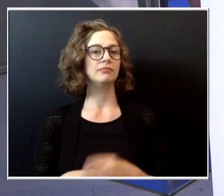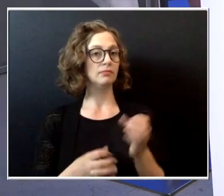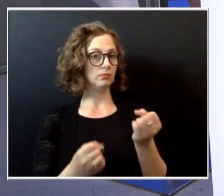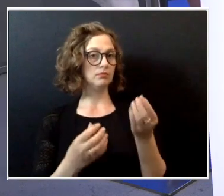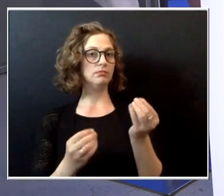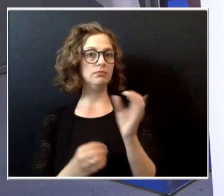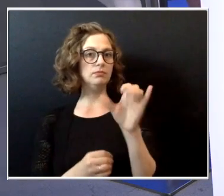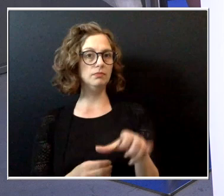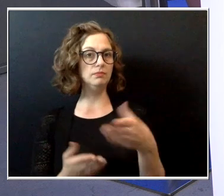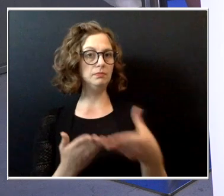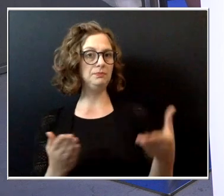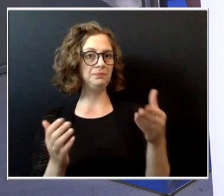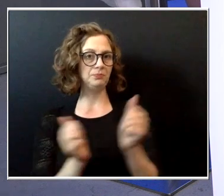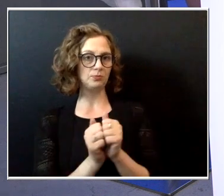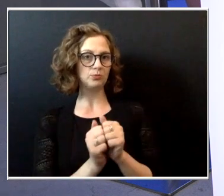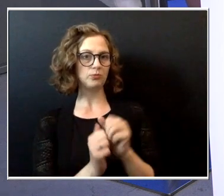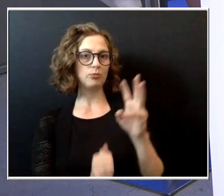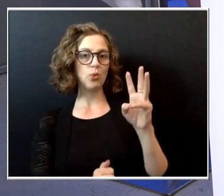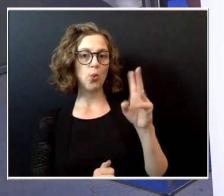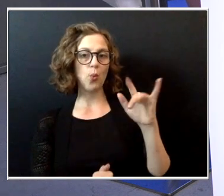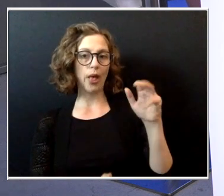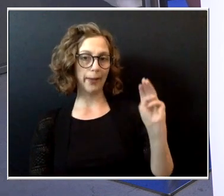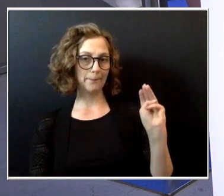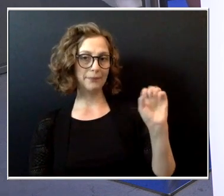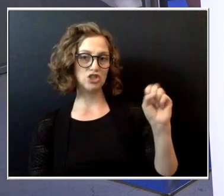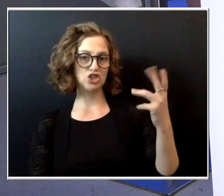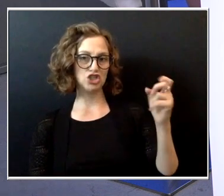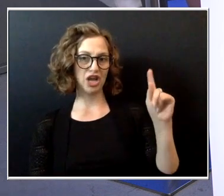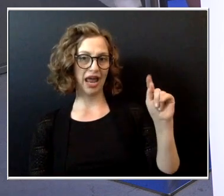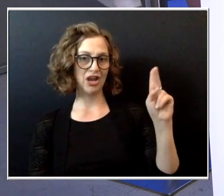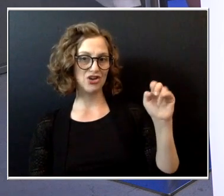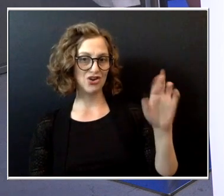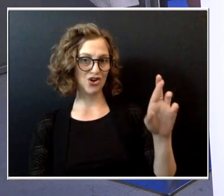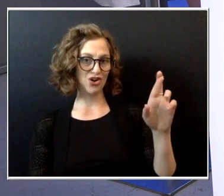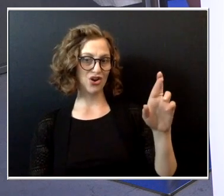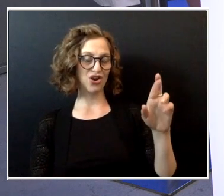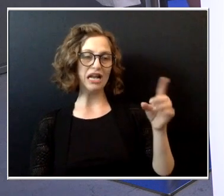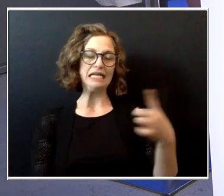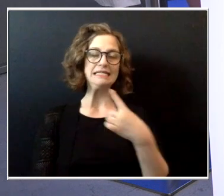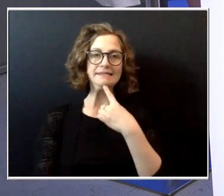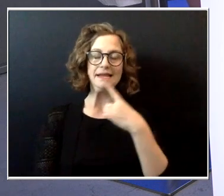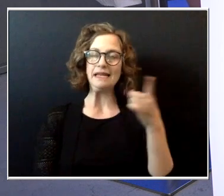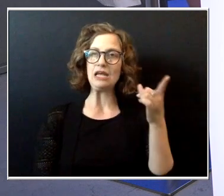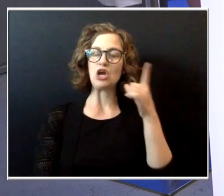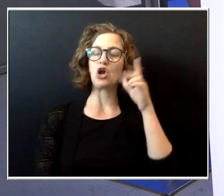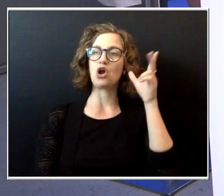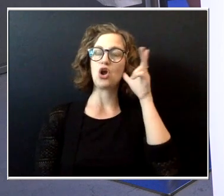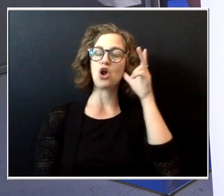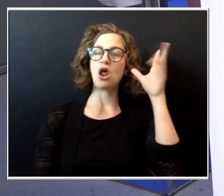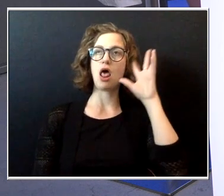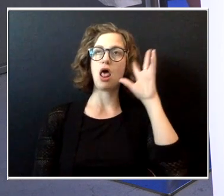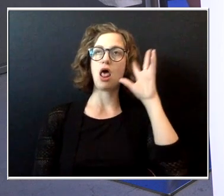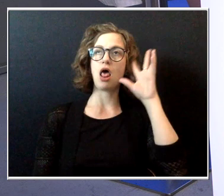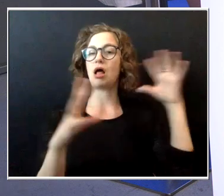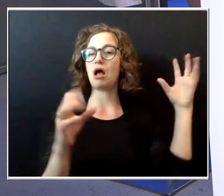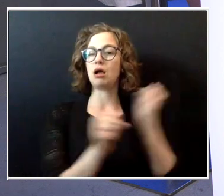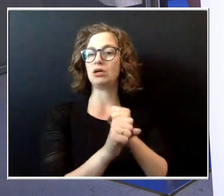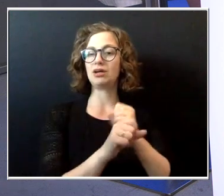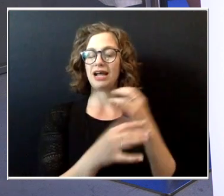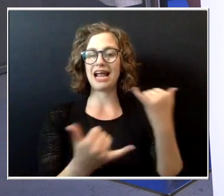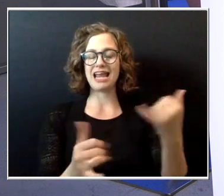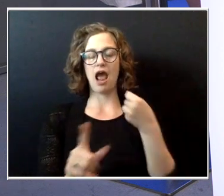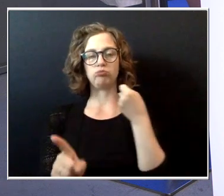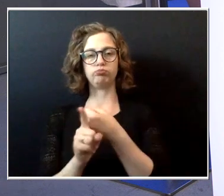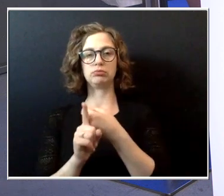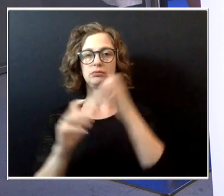Kirk, that whole thing about you heard a loud explosion and now he's ringing in your ears. That's not uncommon. Did it like do damage